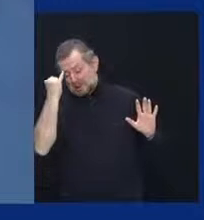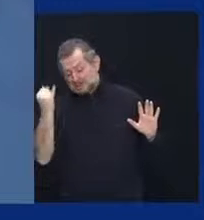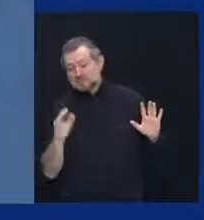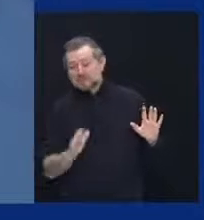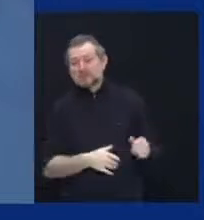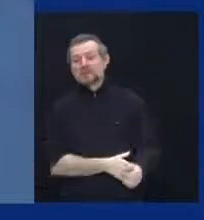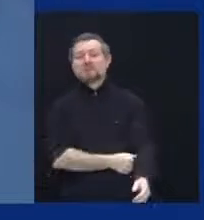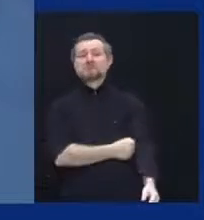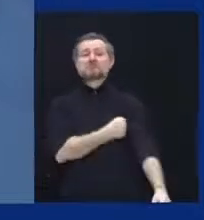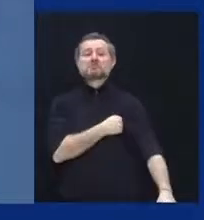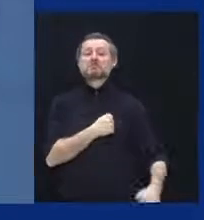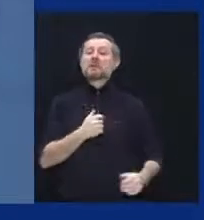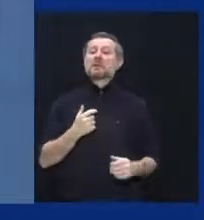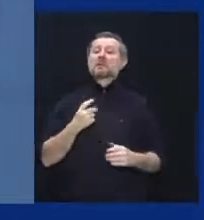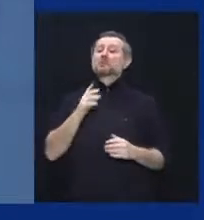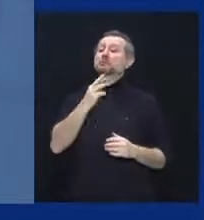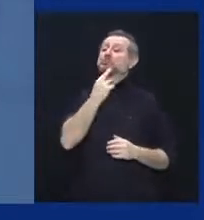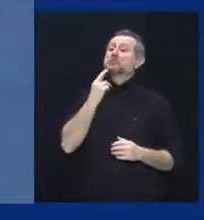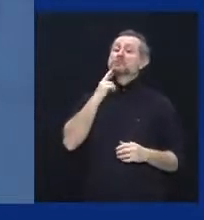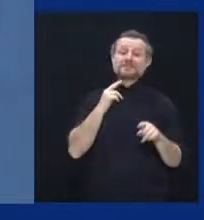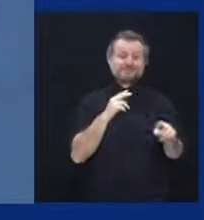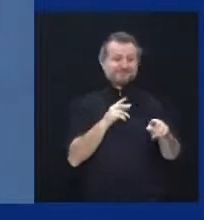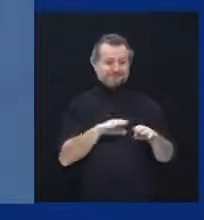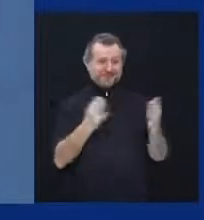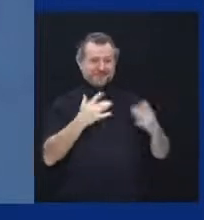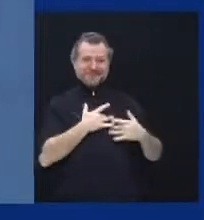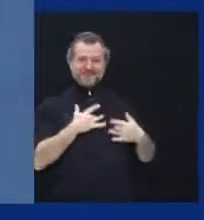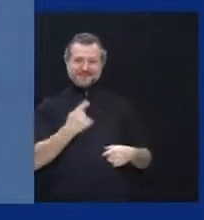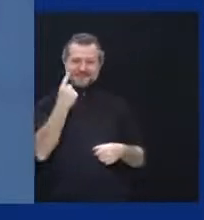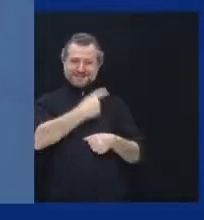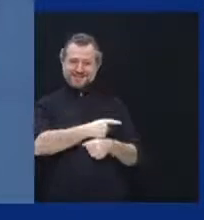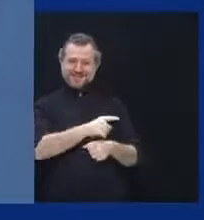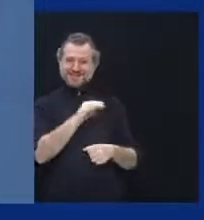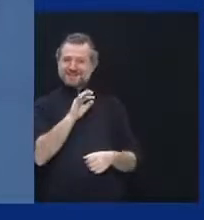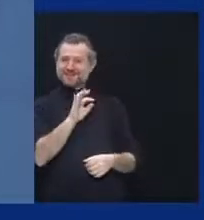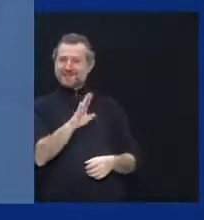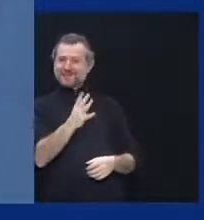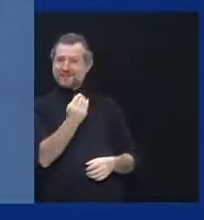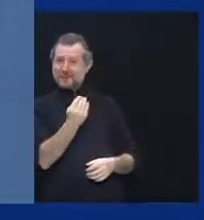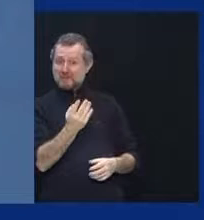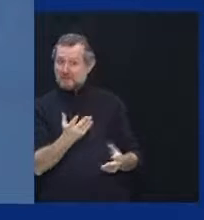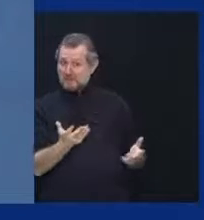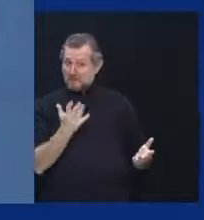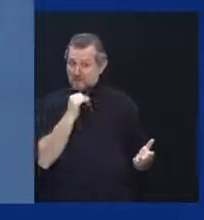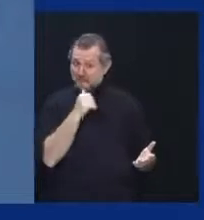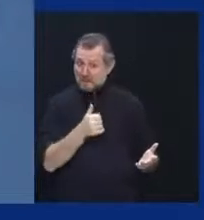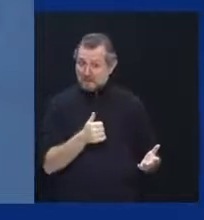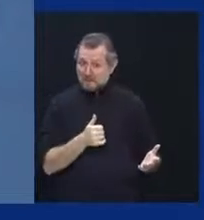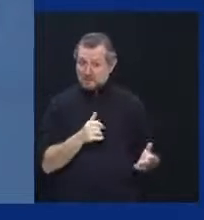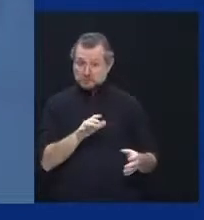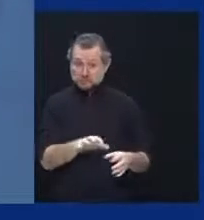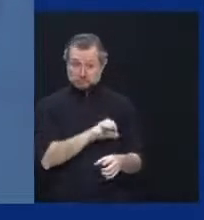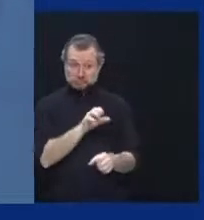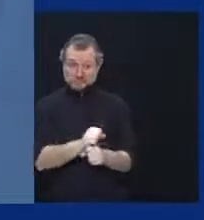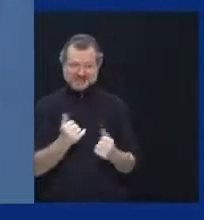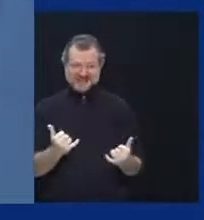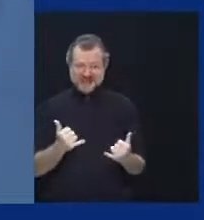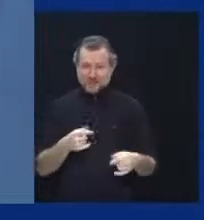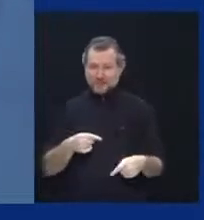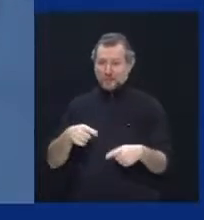Restaurants are opened on Valentine's Day. You could make a reservation now or